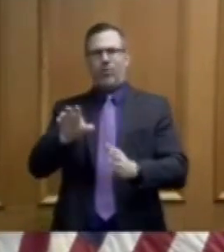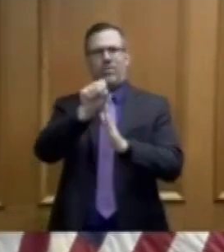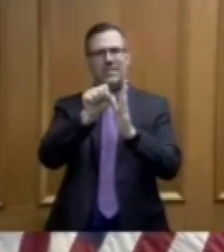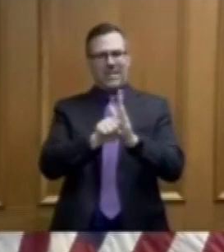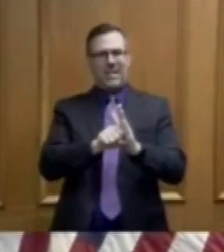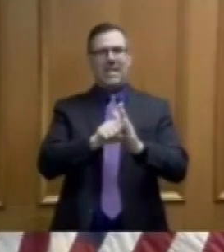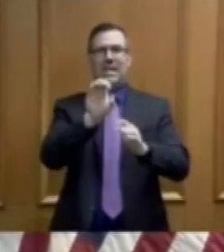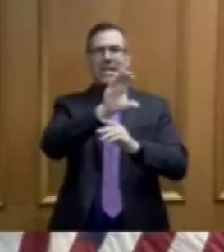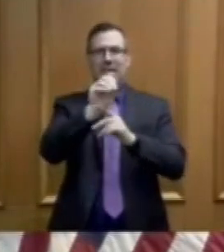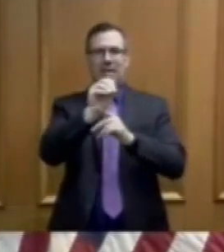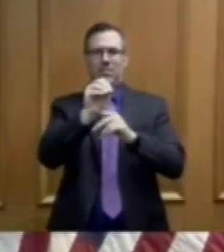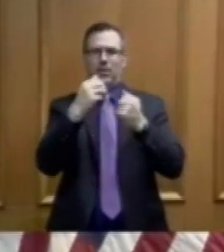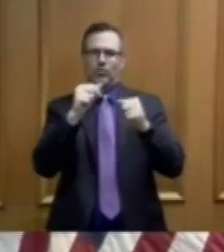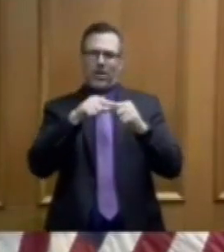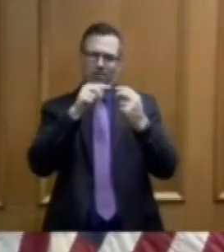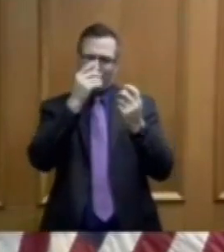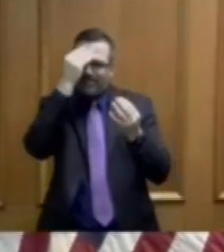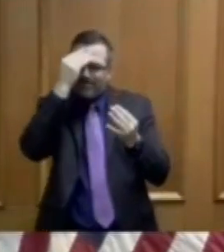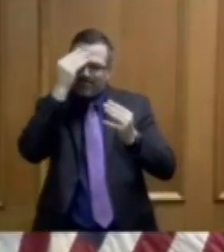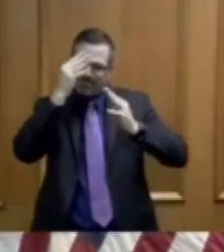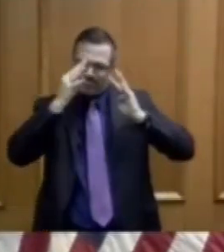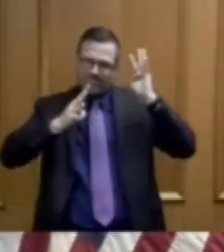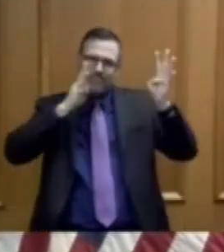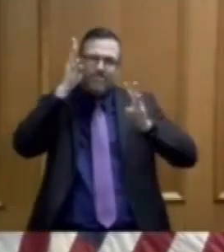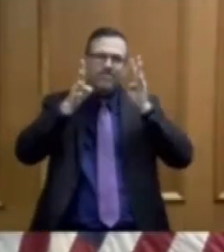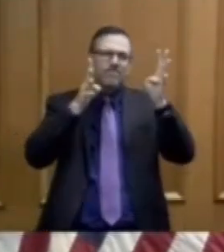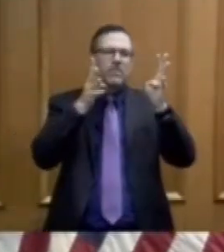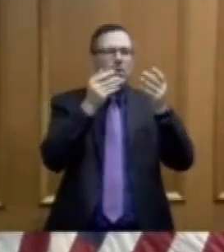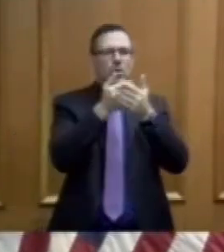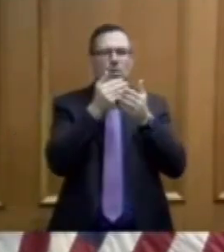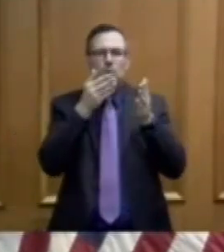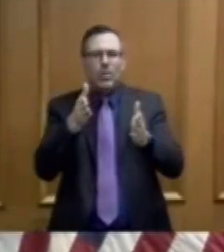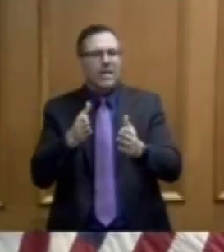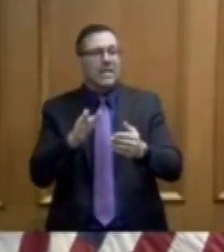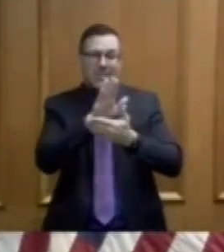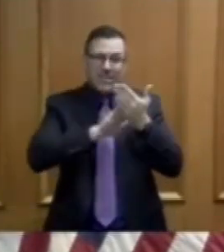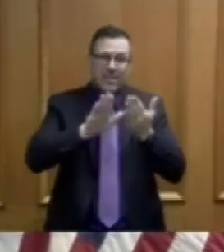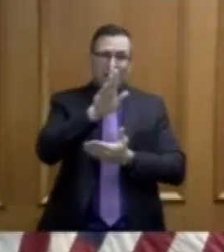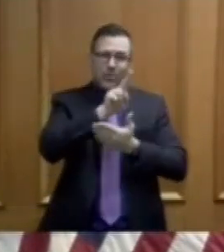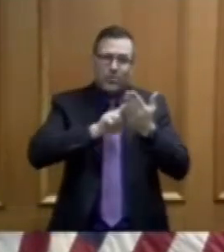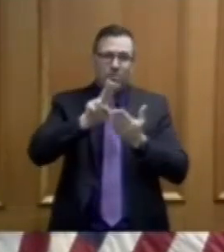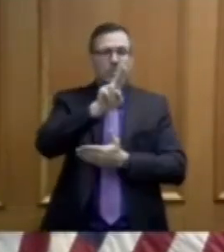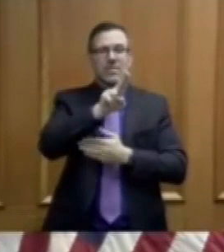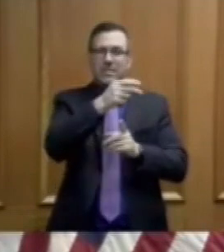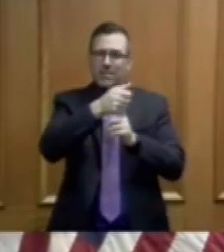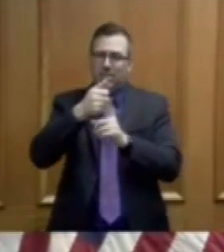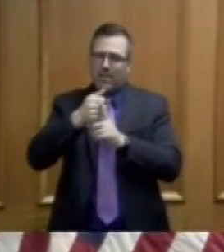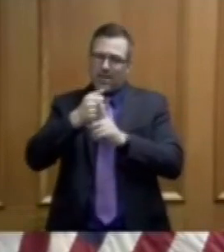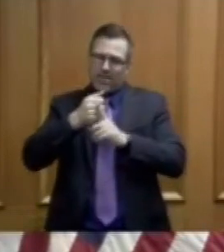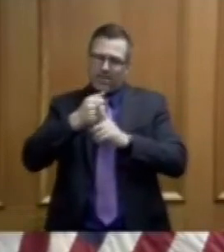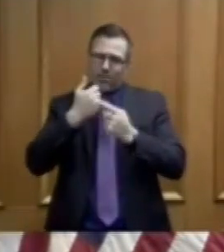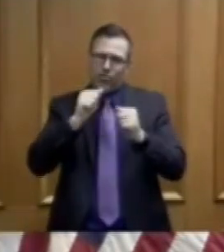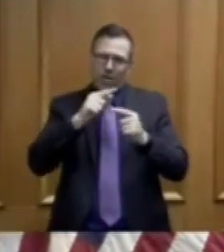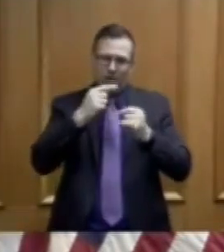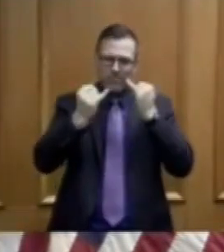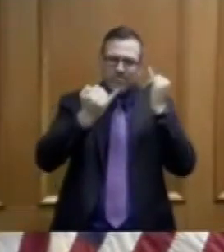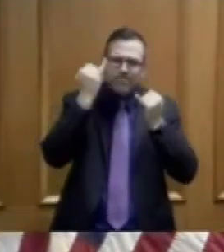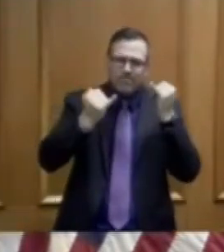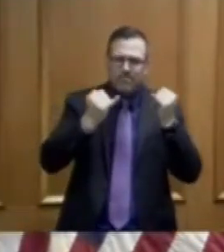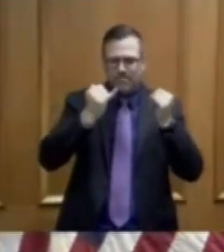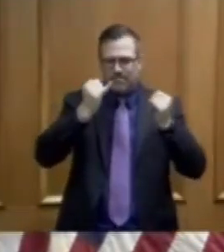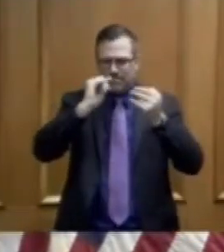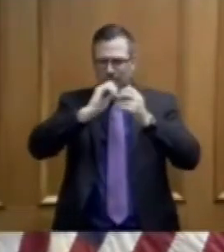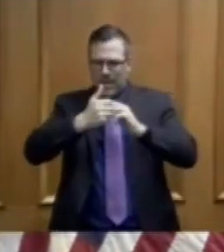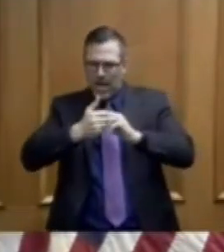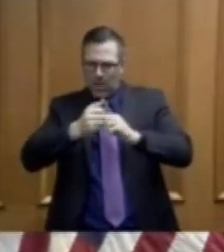innovating, where our colleges and universities are innovating, our private medical providers are innovating